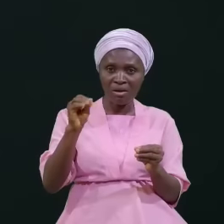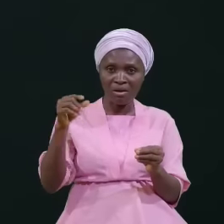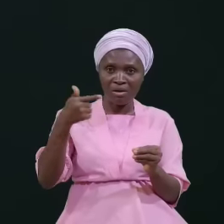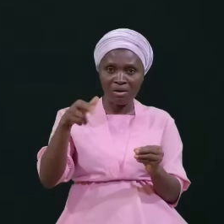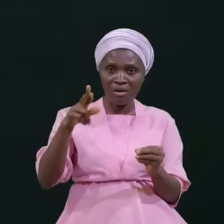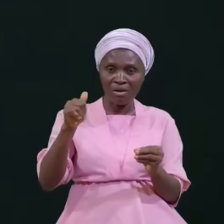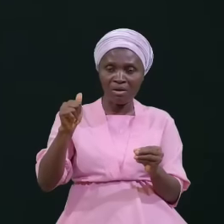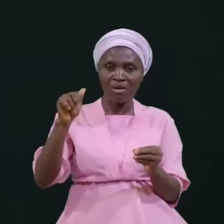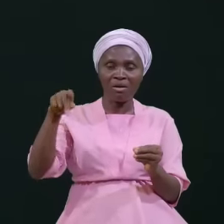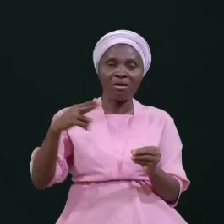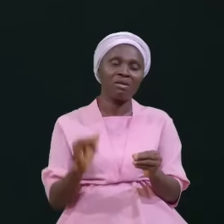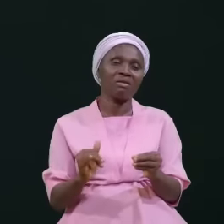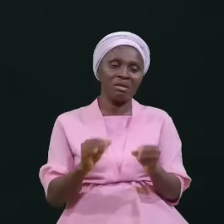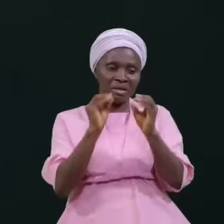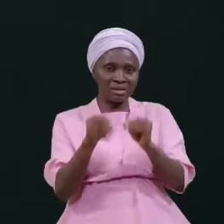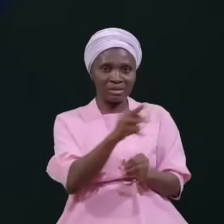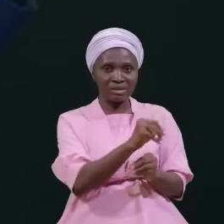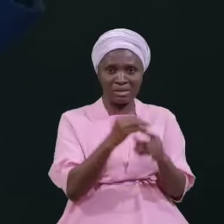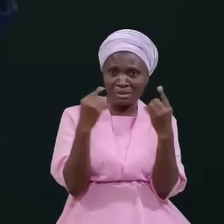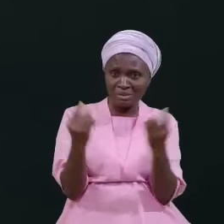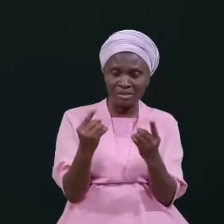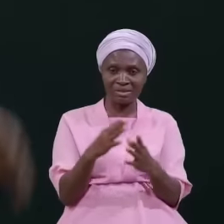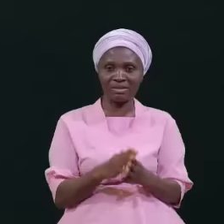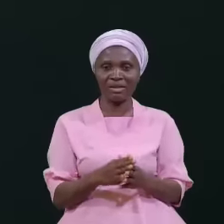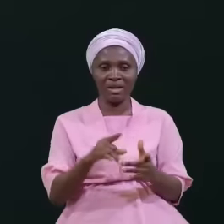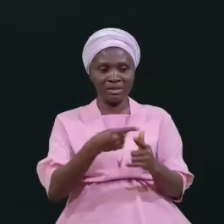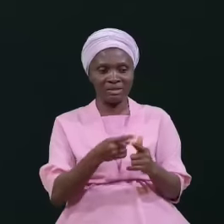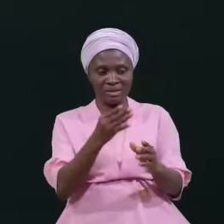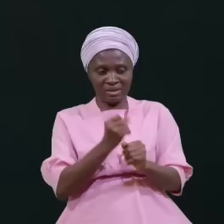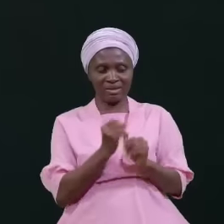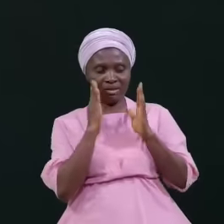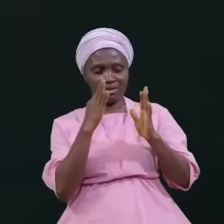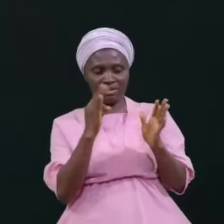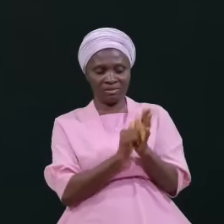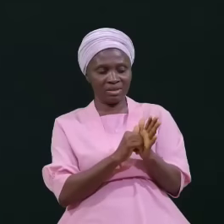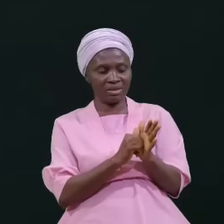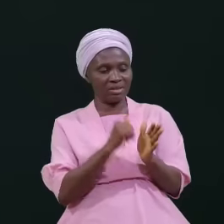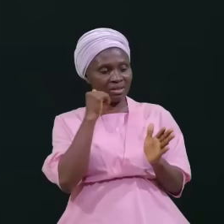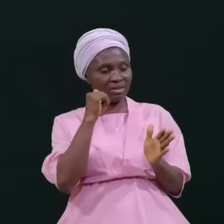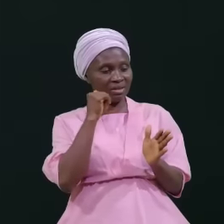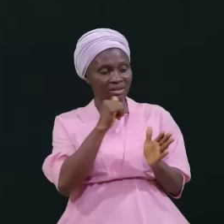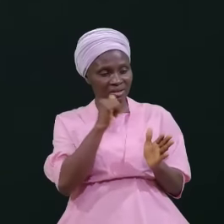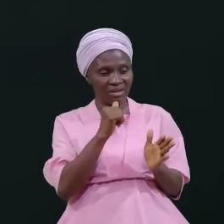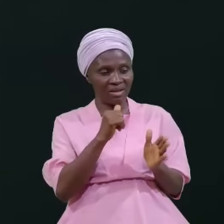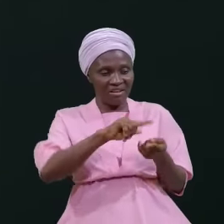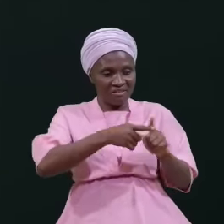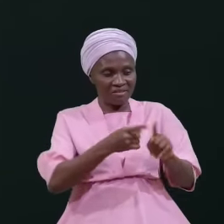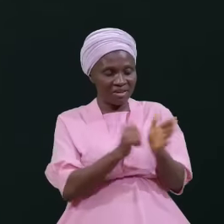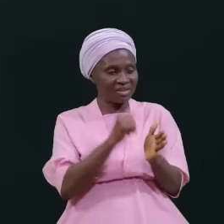the attention of that girl. Now they're living in sin together. Teacher, teacher, teacher of